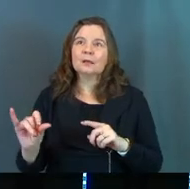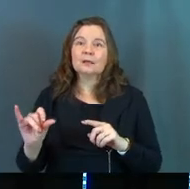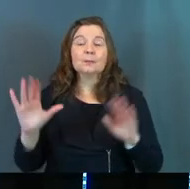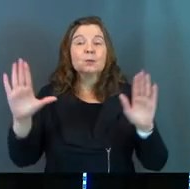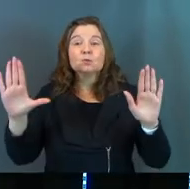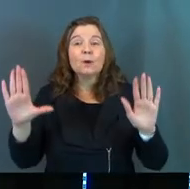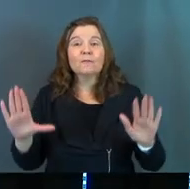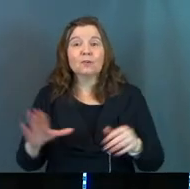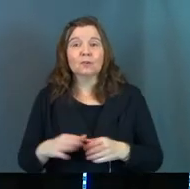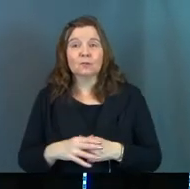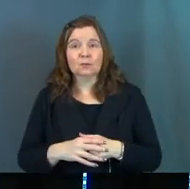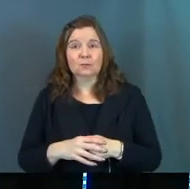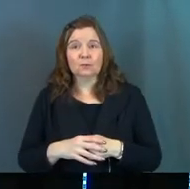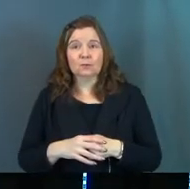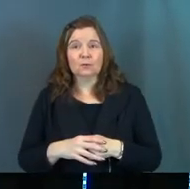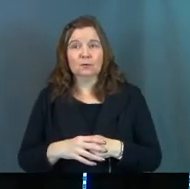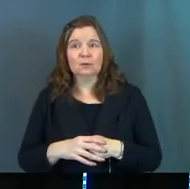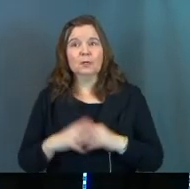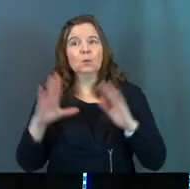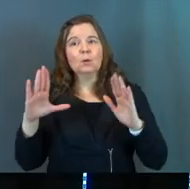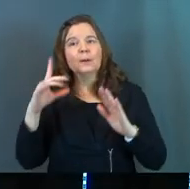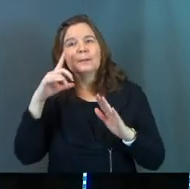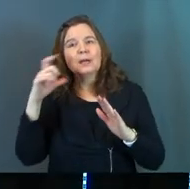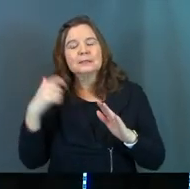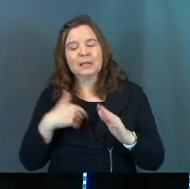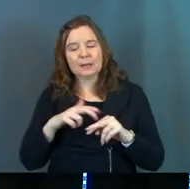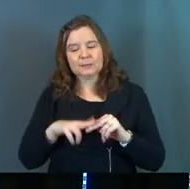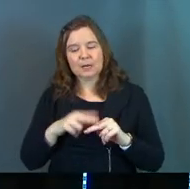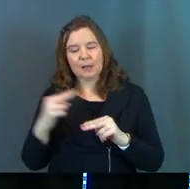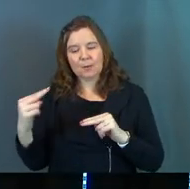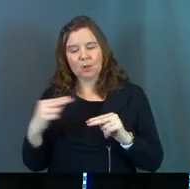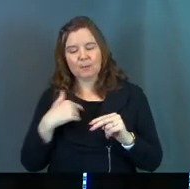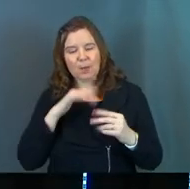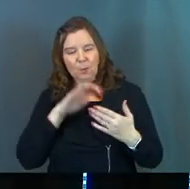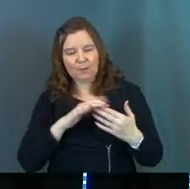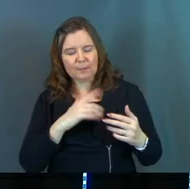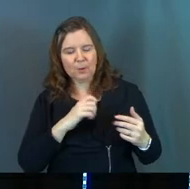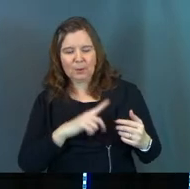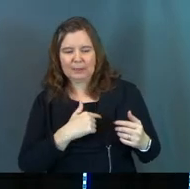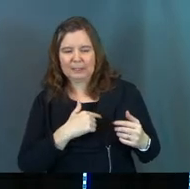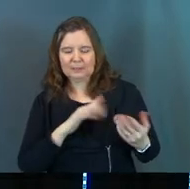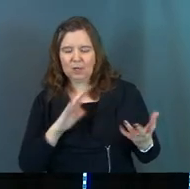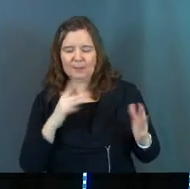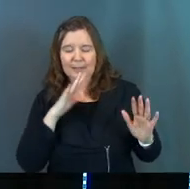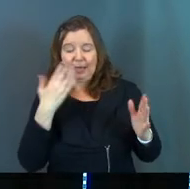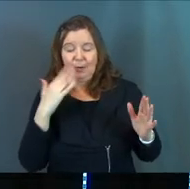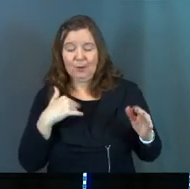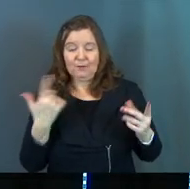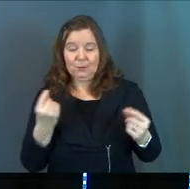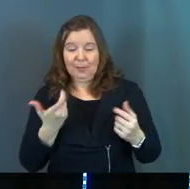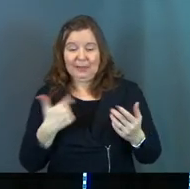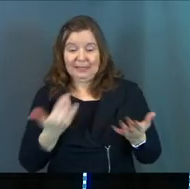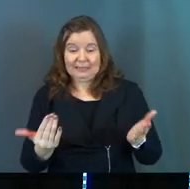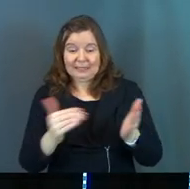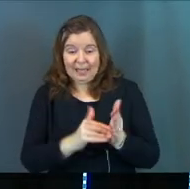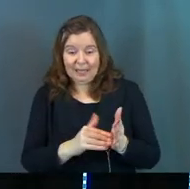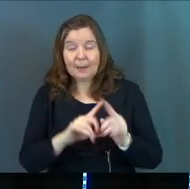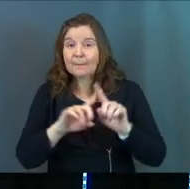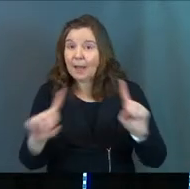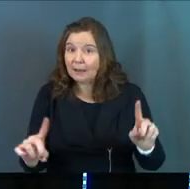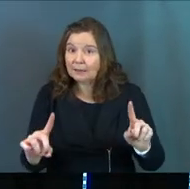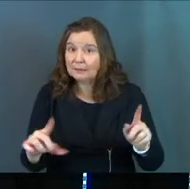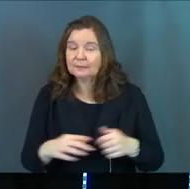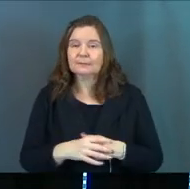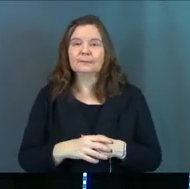but it was wonderful. It was wonderful because I'm sitting here, I'm looking at my wife, and it's like, okay, this is all messy. I don't know I'd ever do anything like this again.